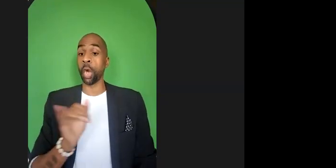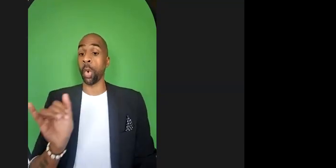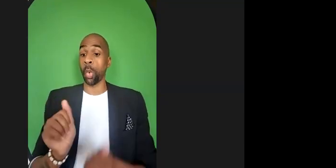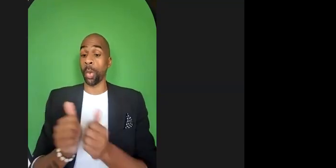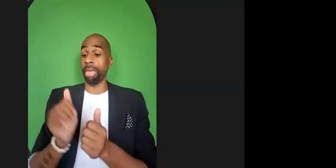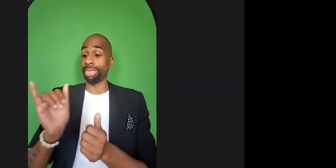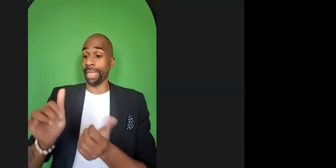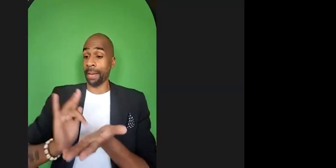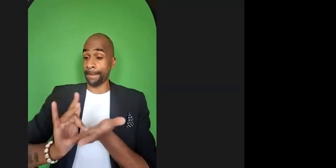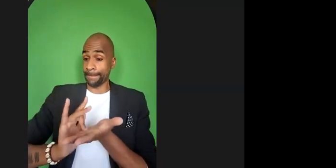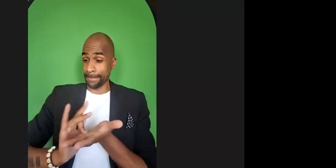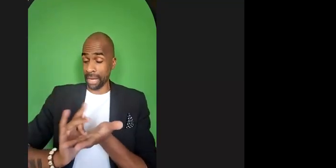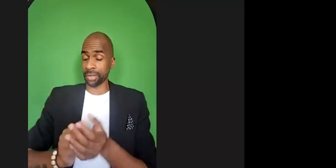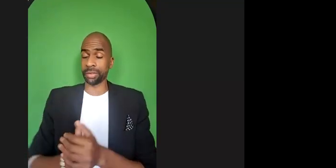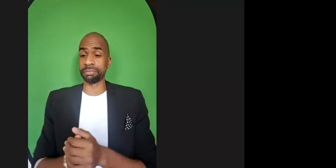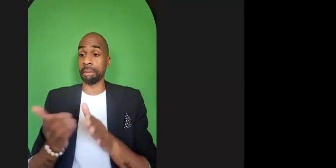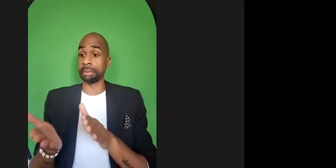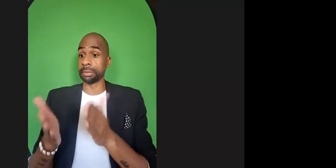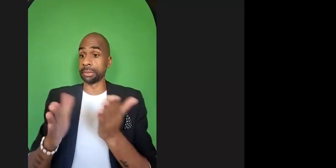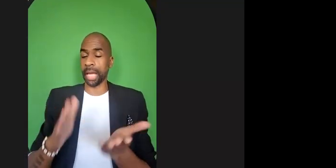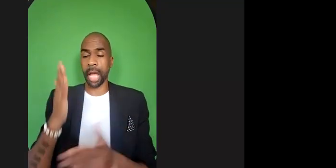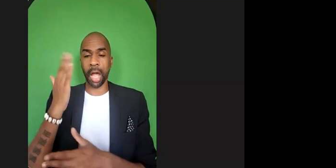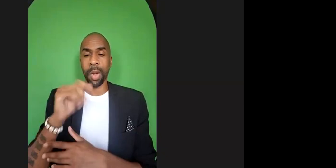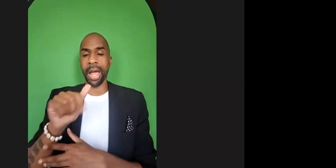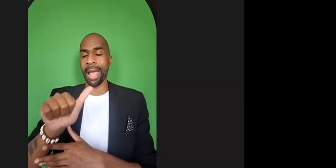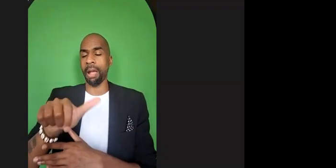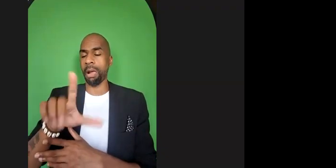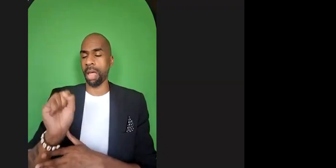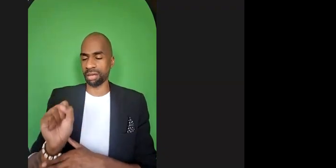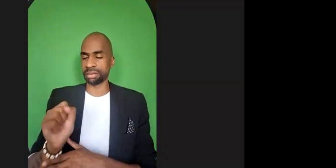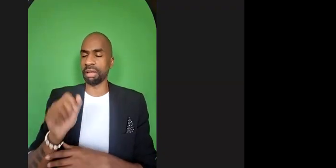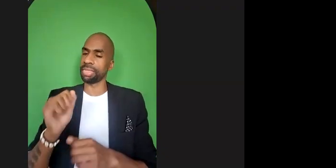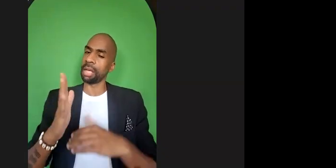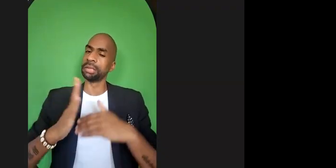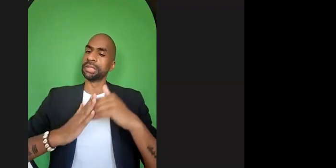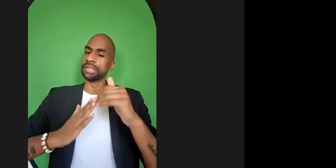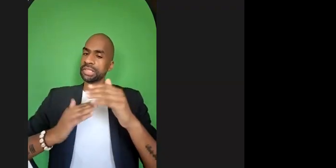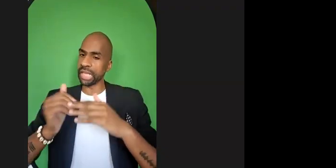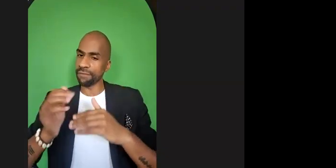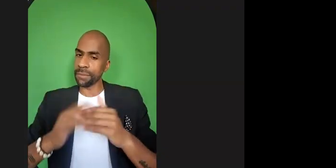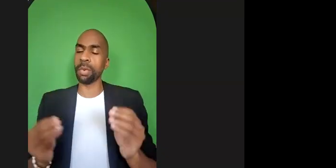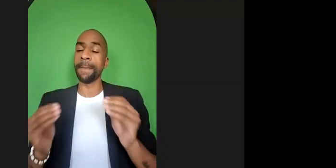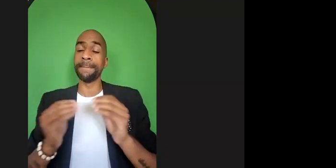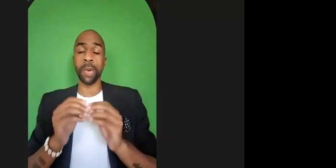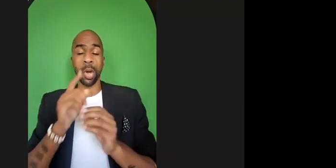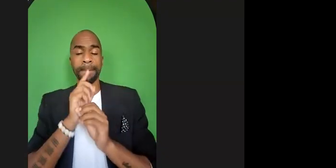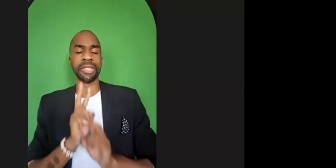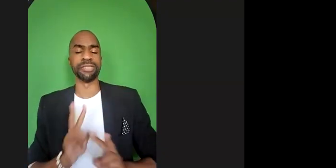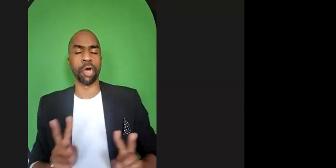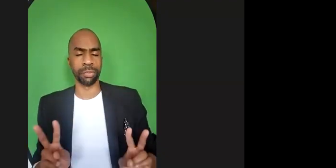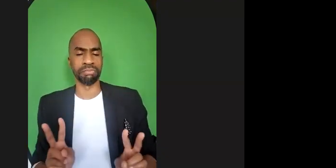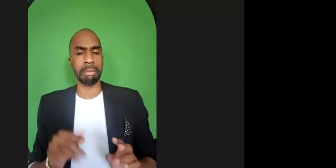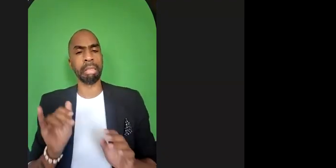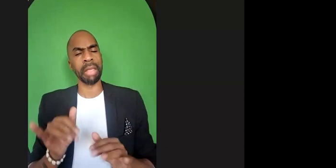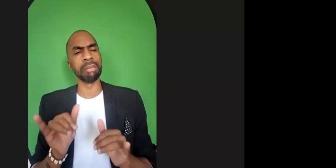dying from ALS can be made comfortable and peaceful as far as we can tell. So that is really the most common